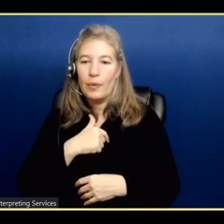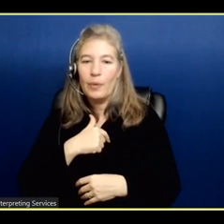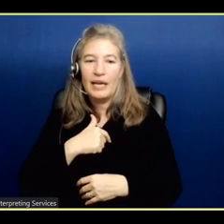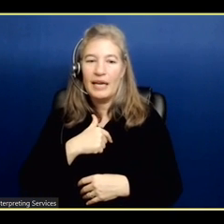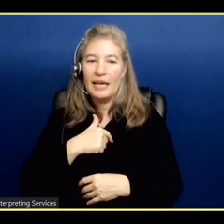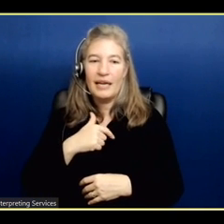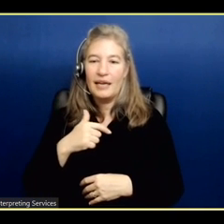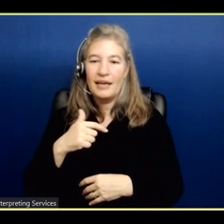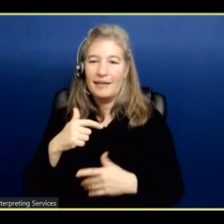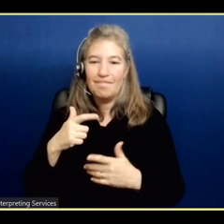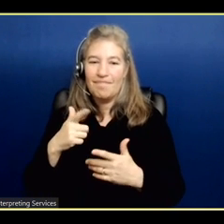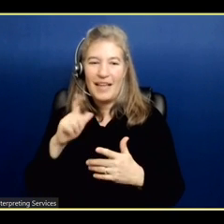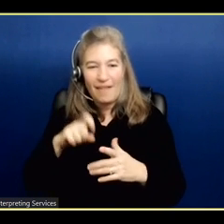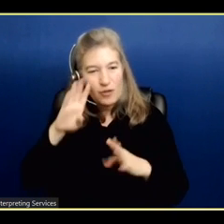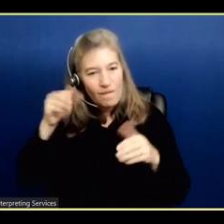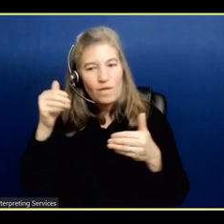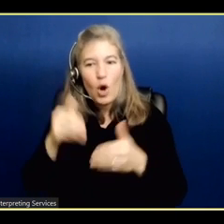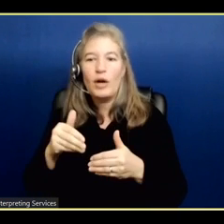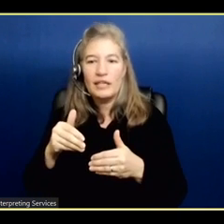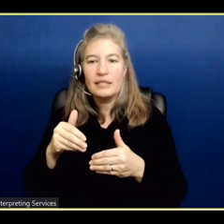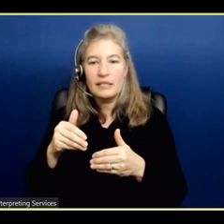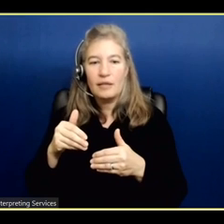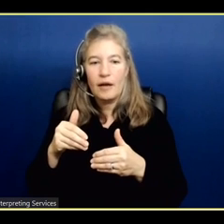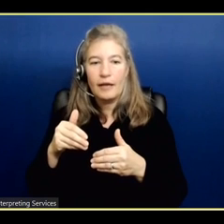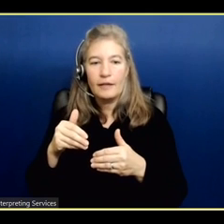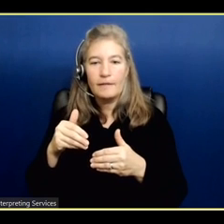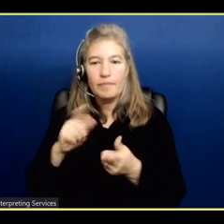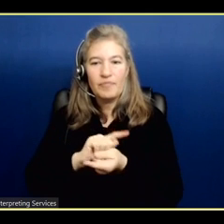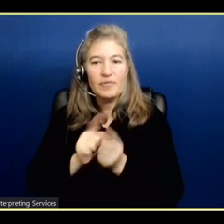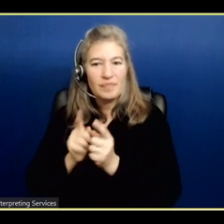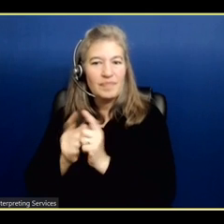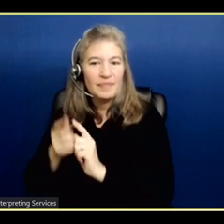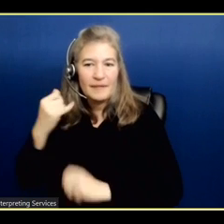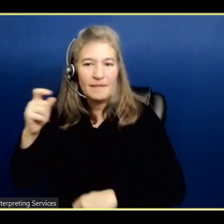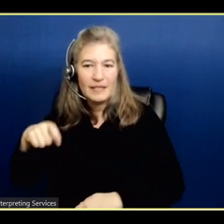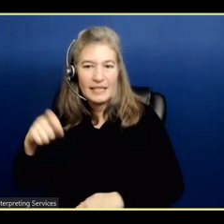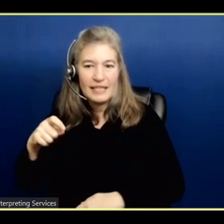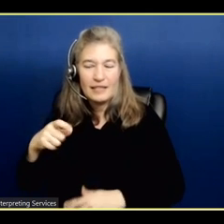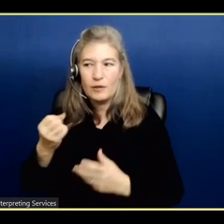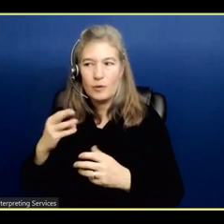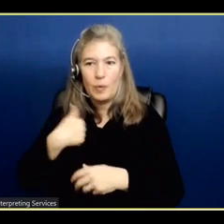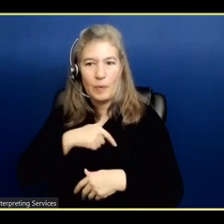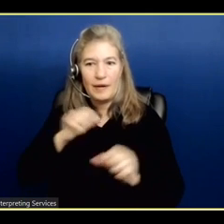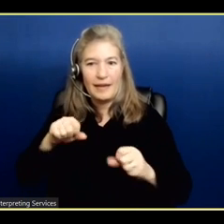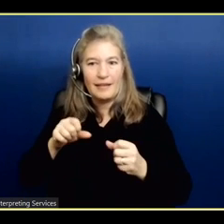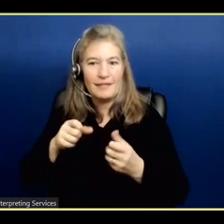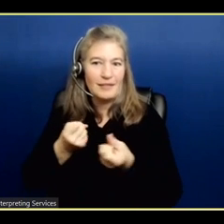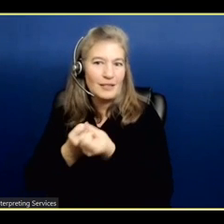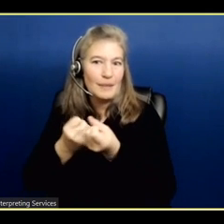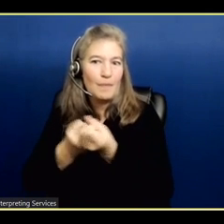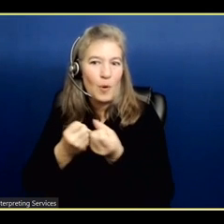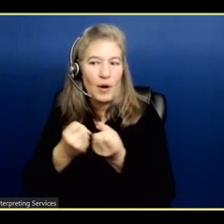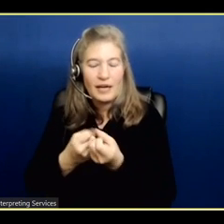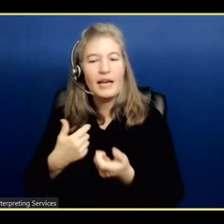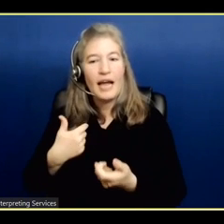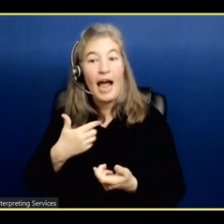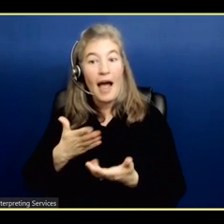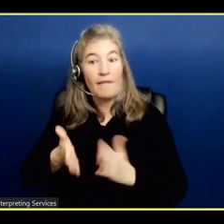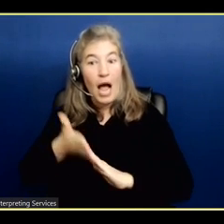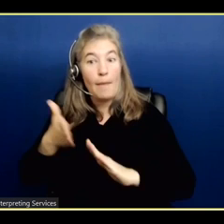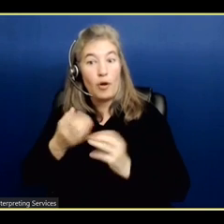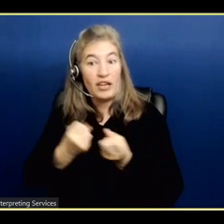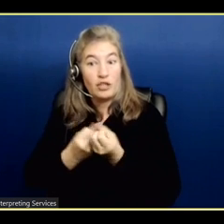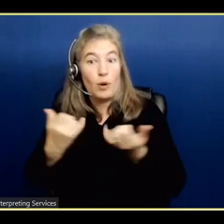just can't intervene right now. Again, I think about all of the art, how art will help us get through this, and art